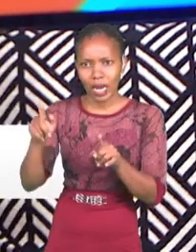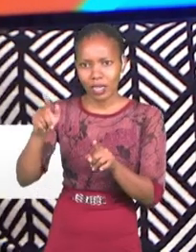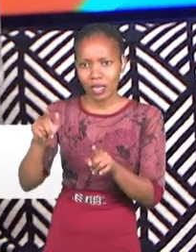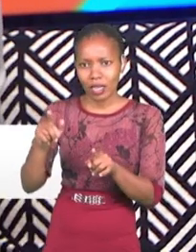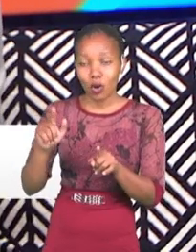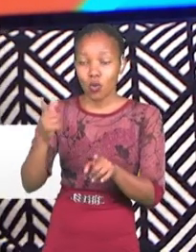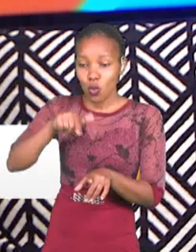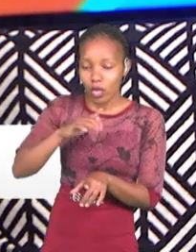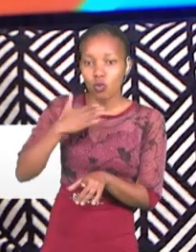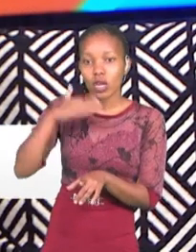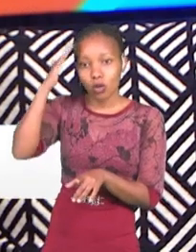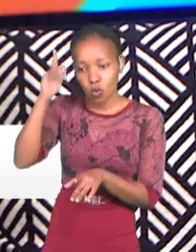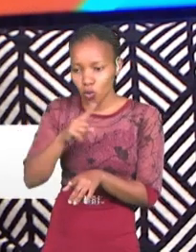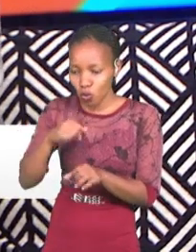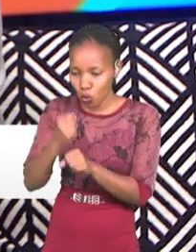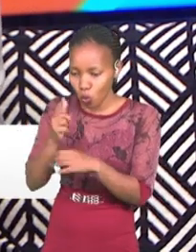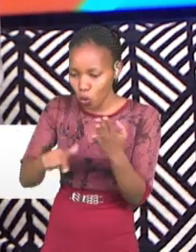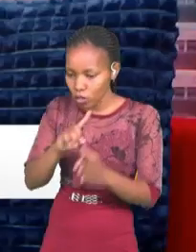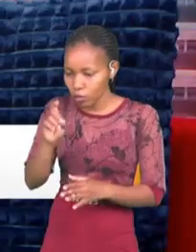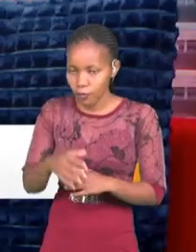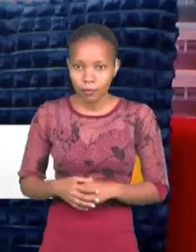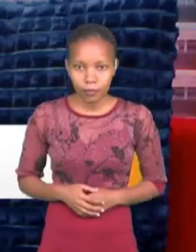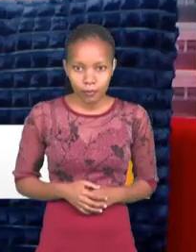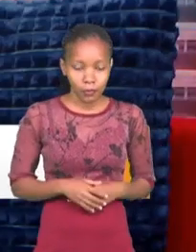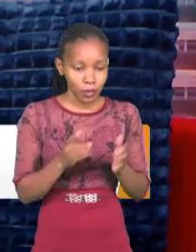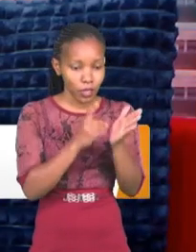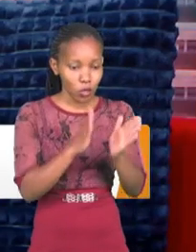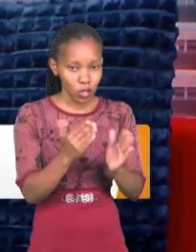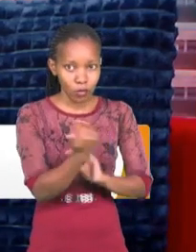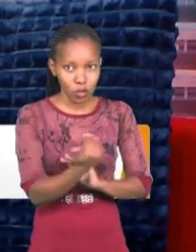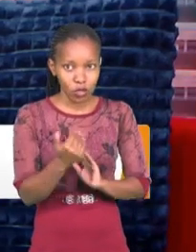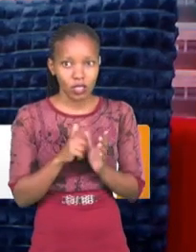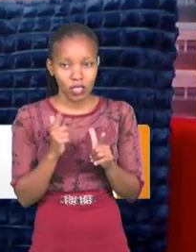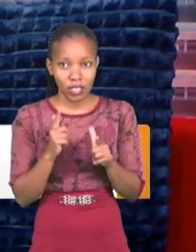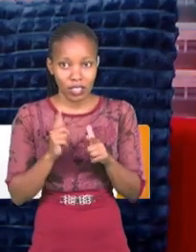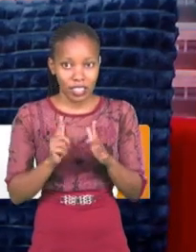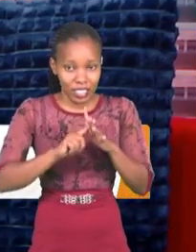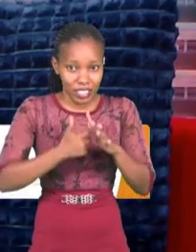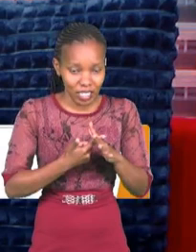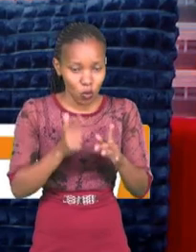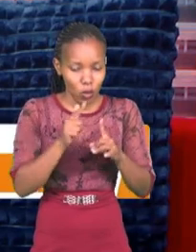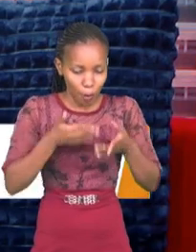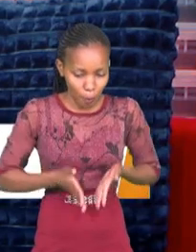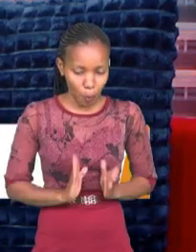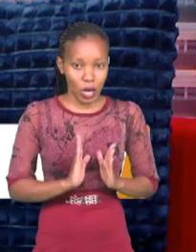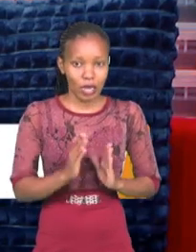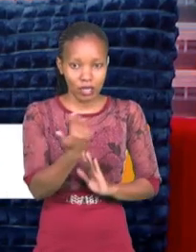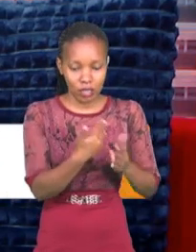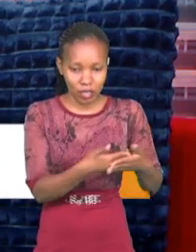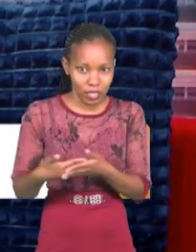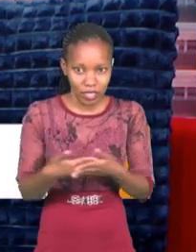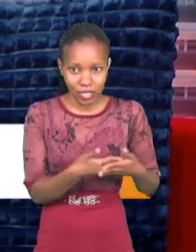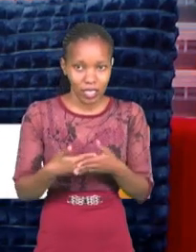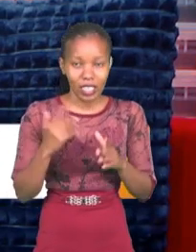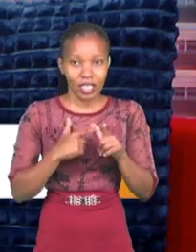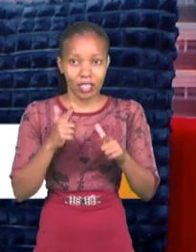do as your pediatrician now. Pediatrics is basically starts from newborn period, and after newborn period